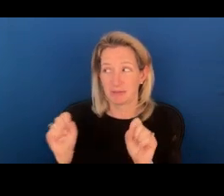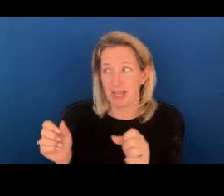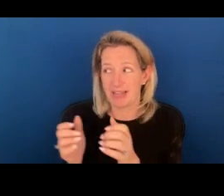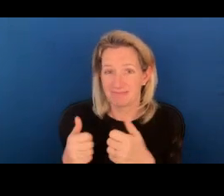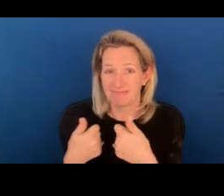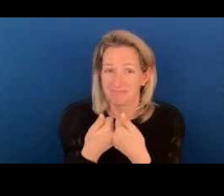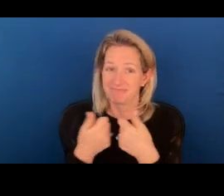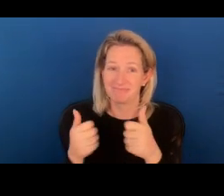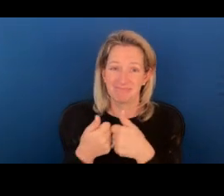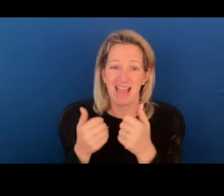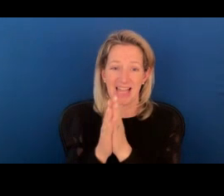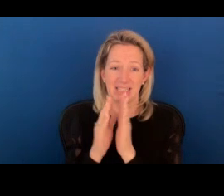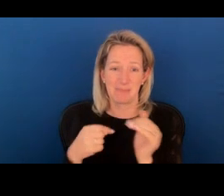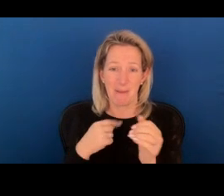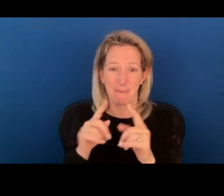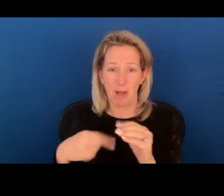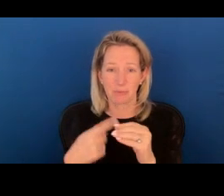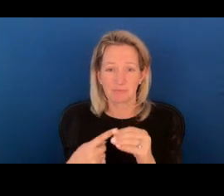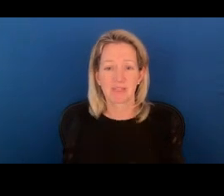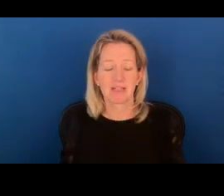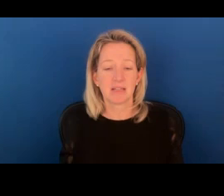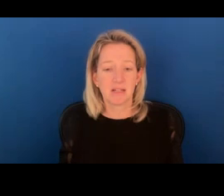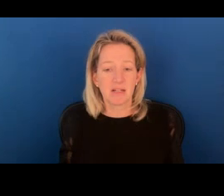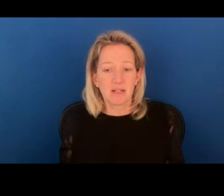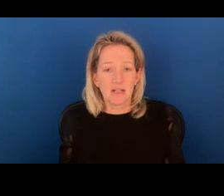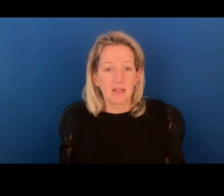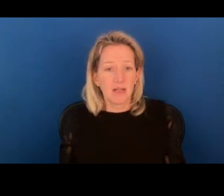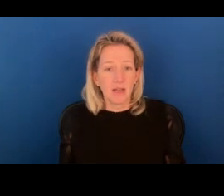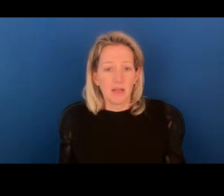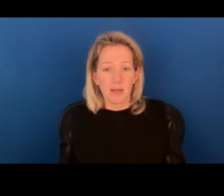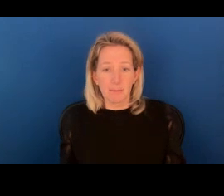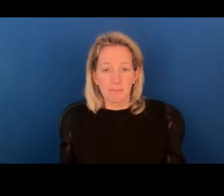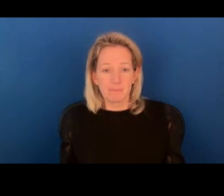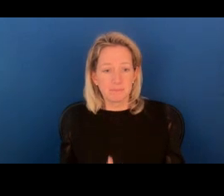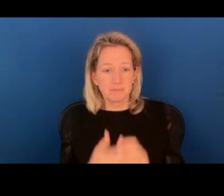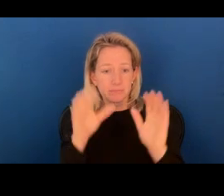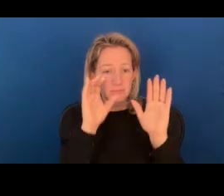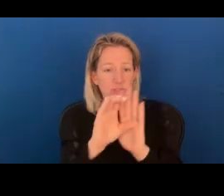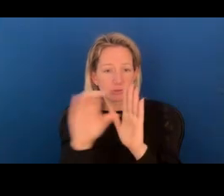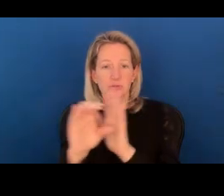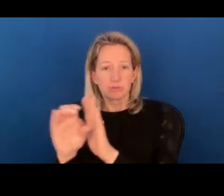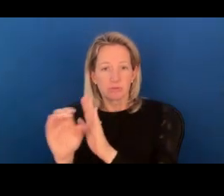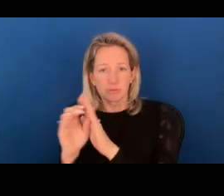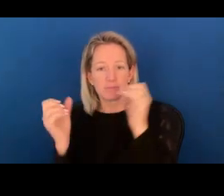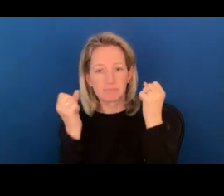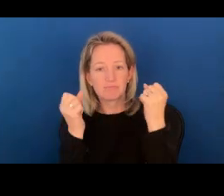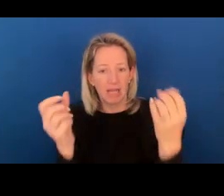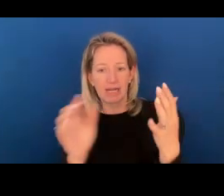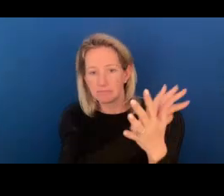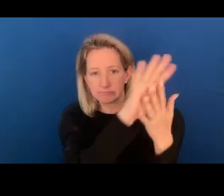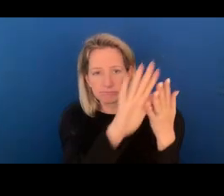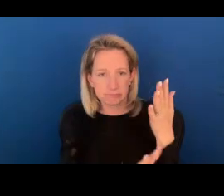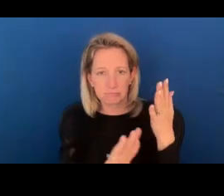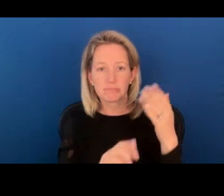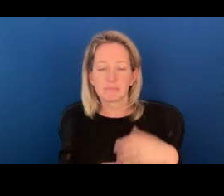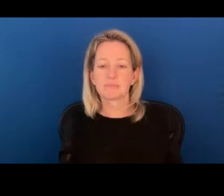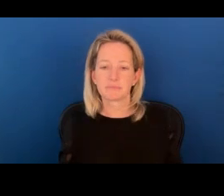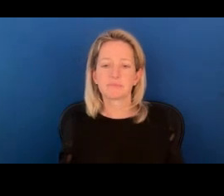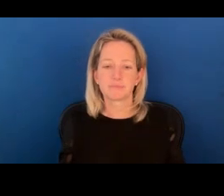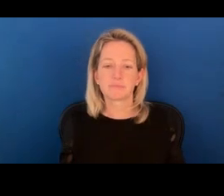Lots and lots and lots of stuff. Over here, just note on the right here, we have a very large cache, one of several very large